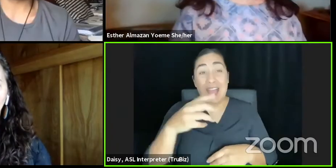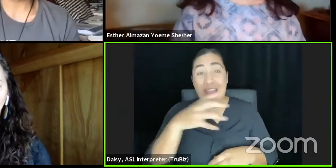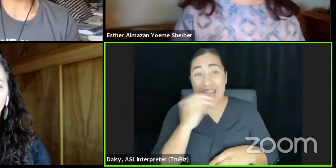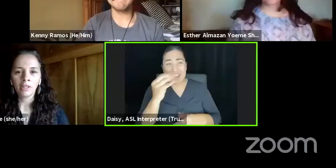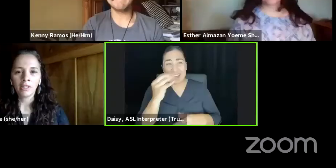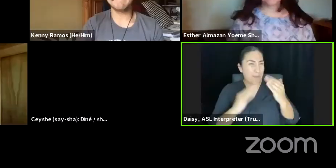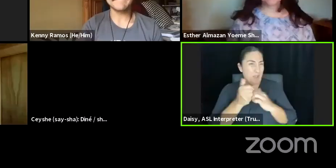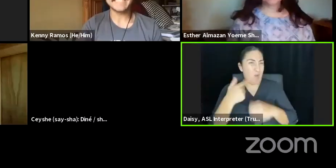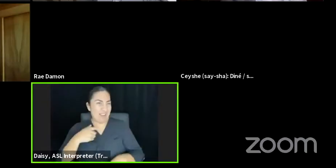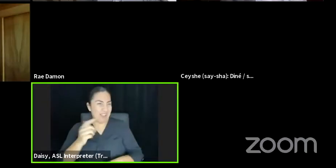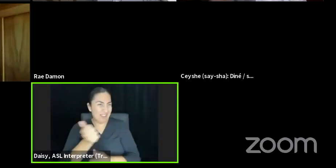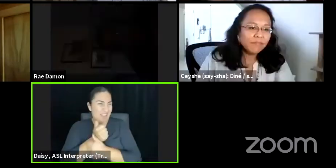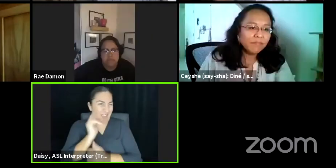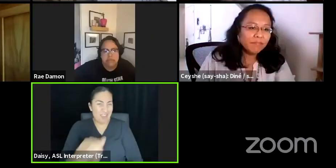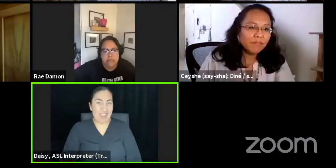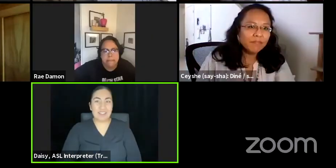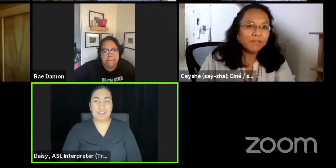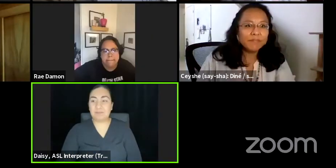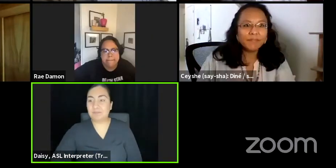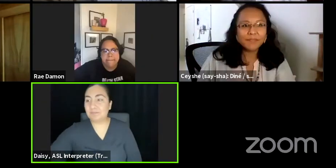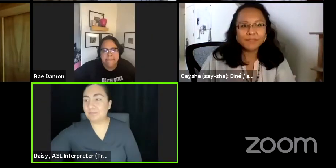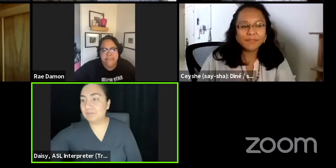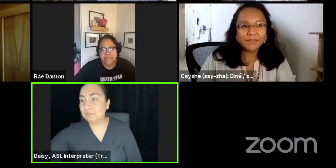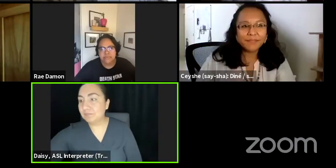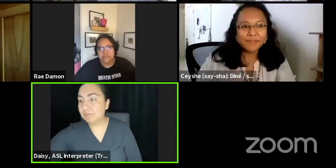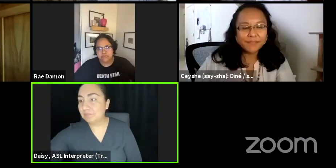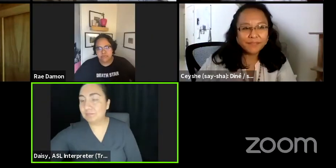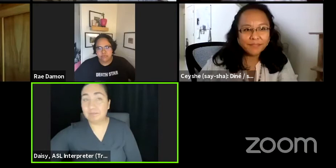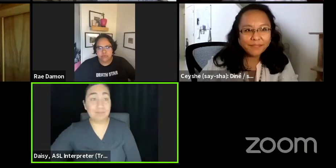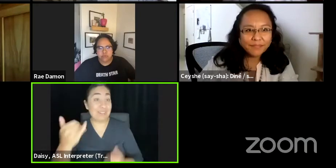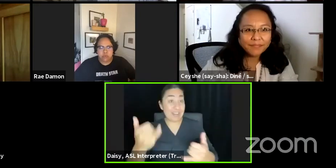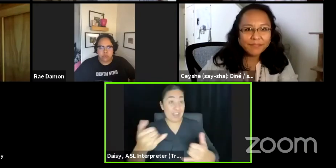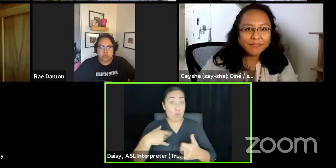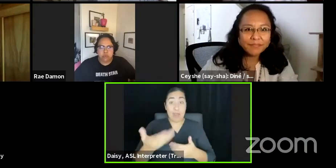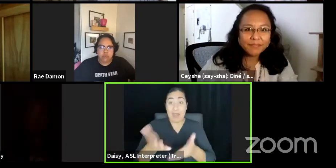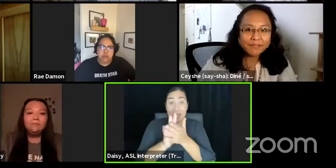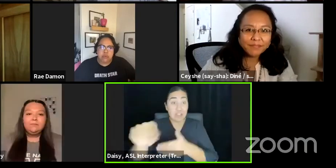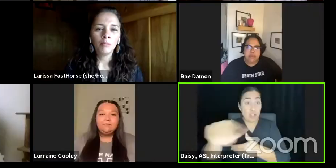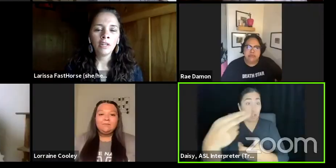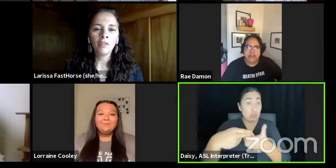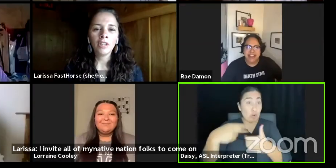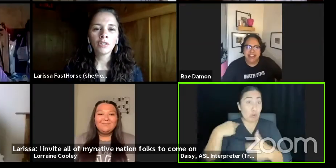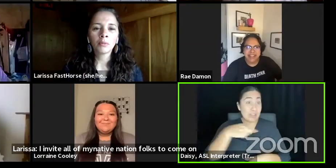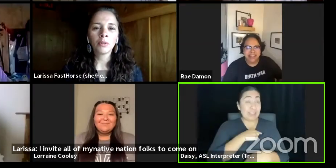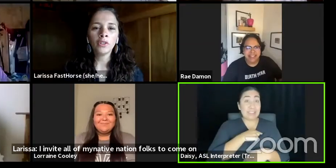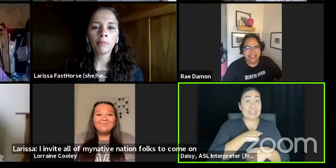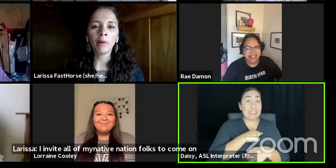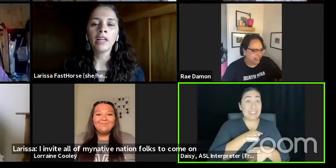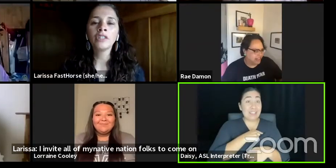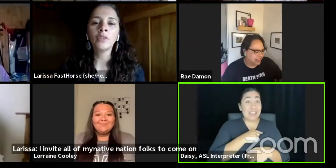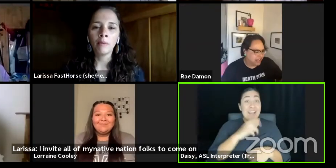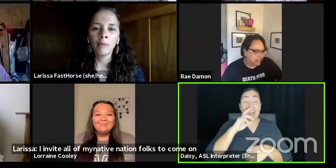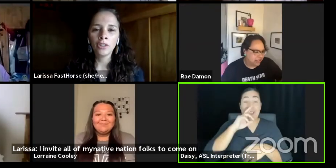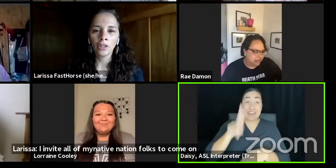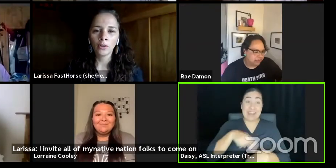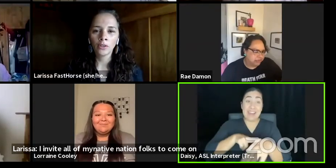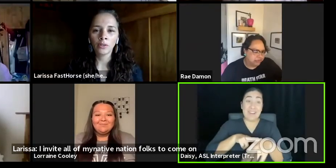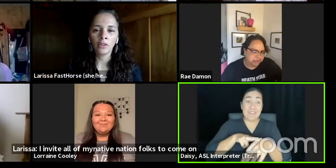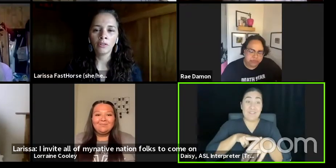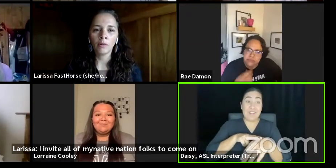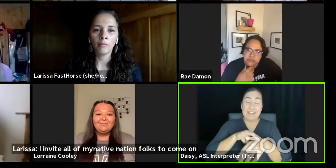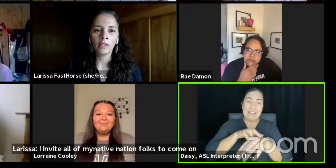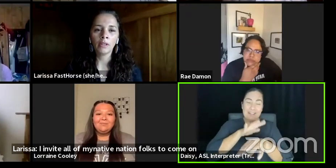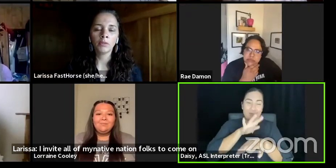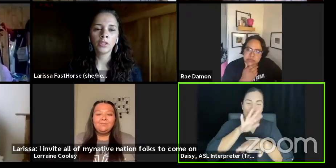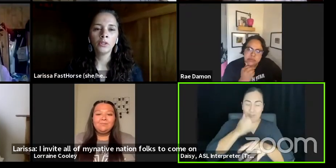we can see everybody. Hey, everyone. So while you're coming on screen, Native Nation was produced by ASU Gammage and